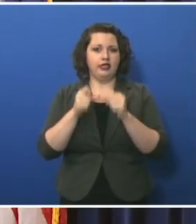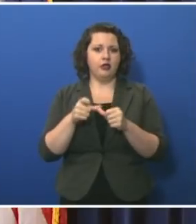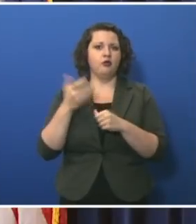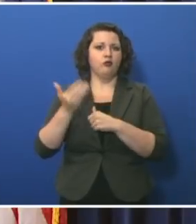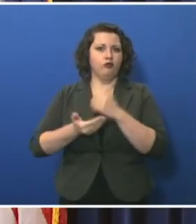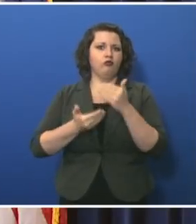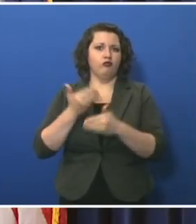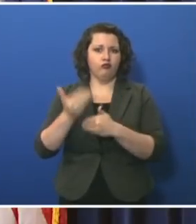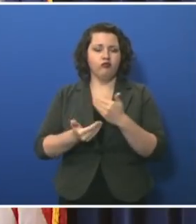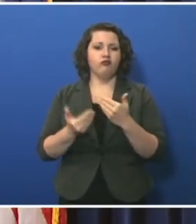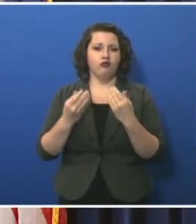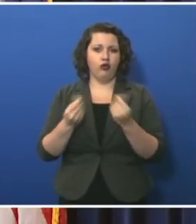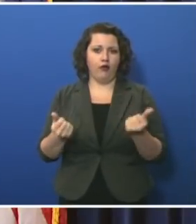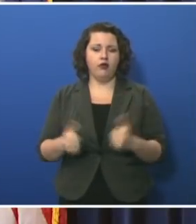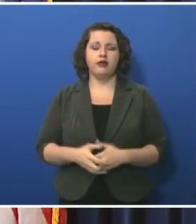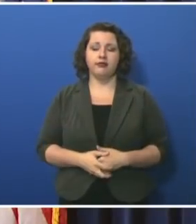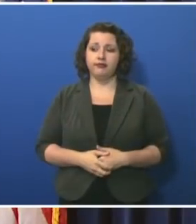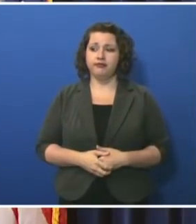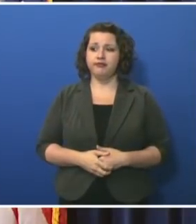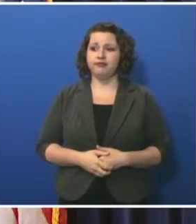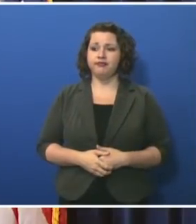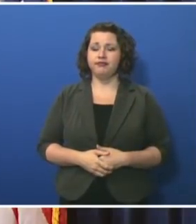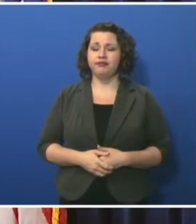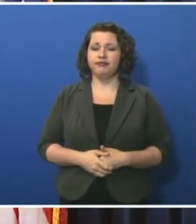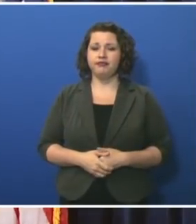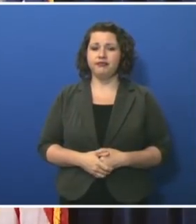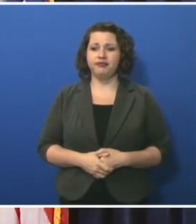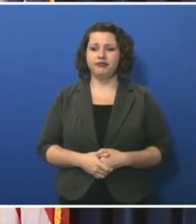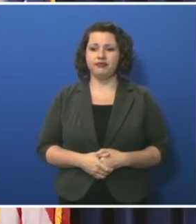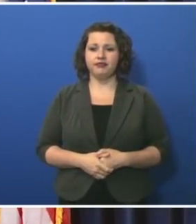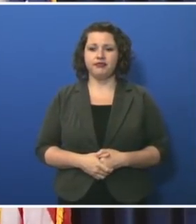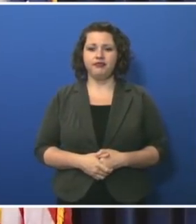our recovery phase. Dr. Badati. Whoops.